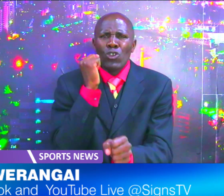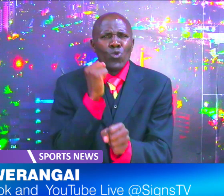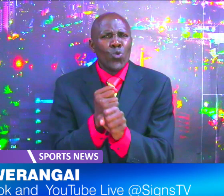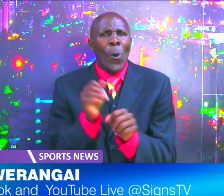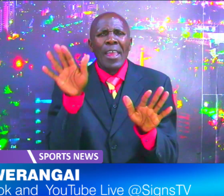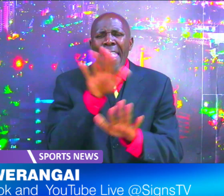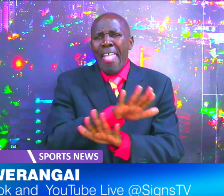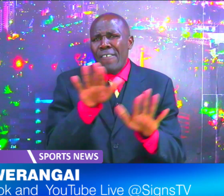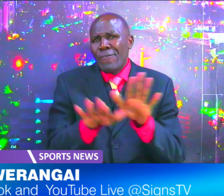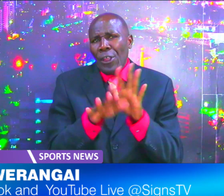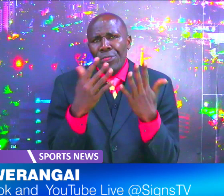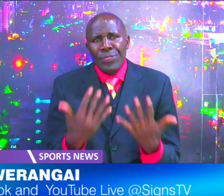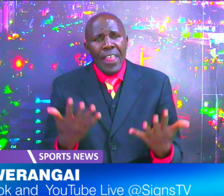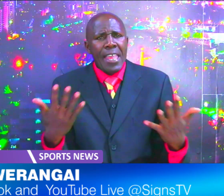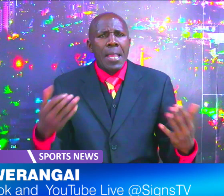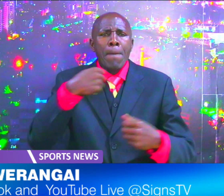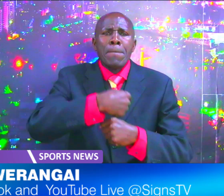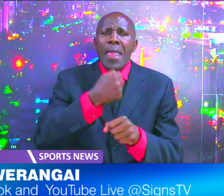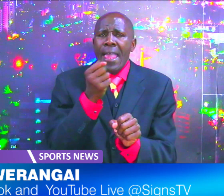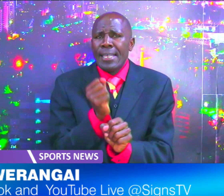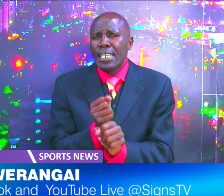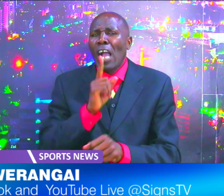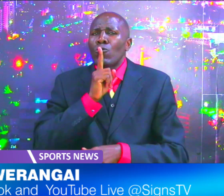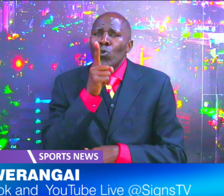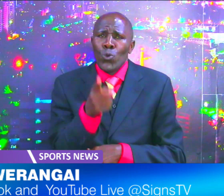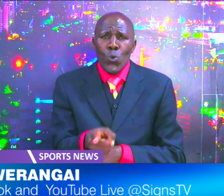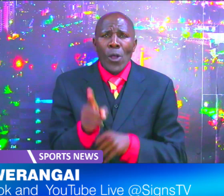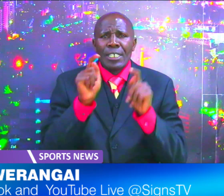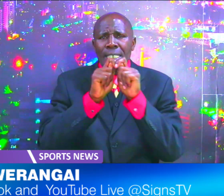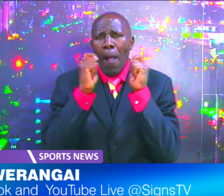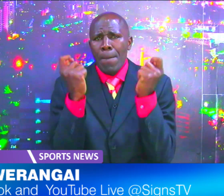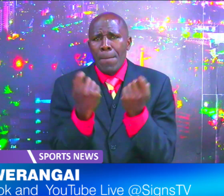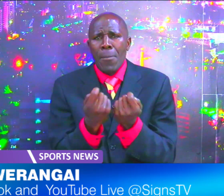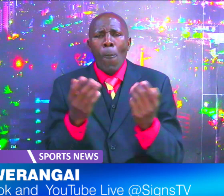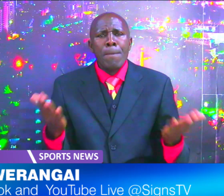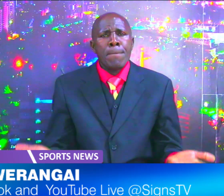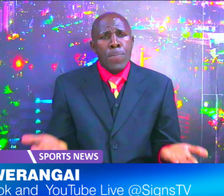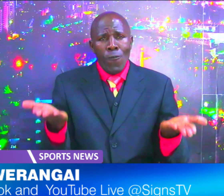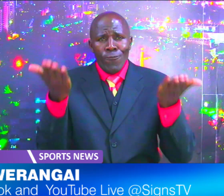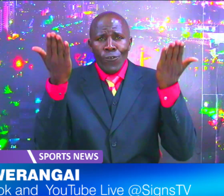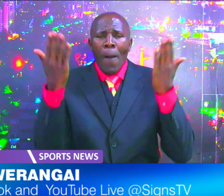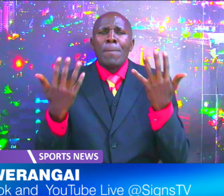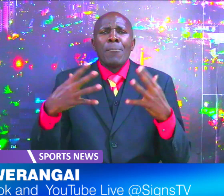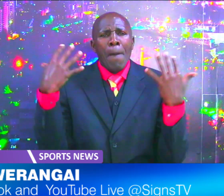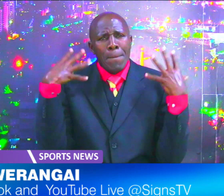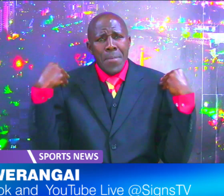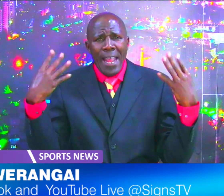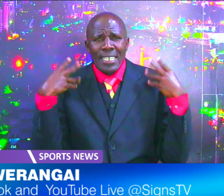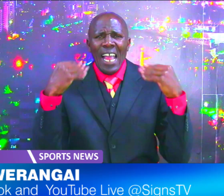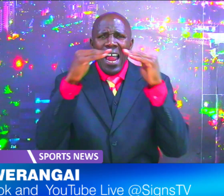Coach Juma has promised to do everything to make sure that his team improves on its fitness